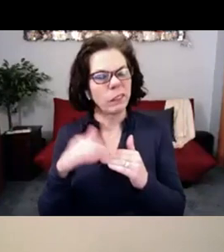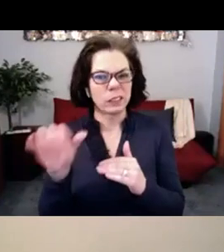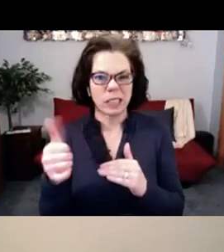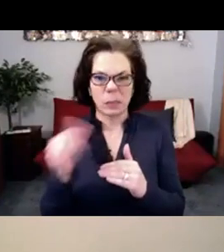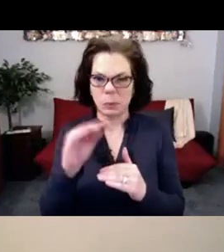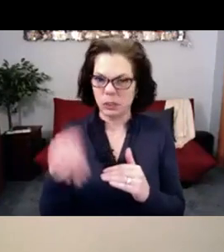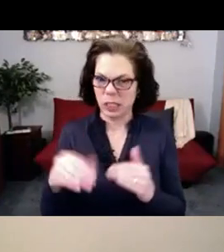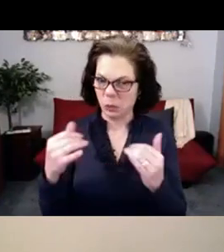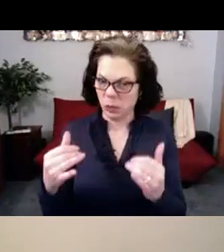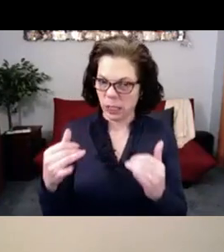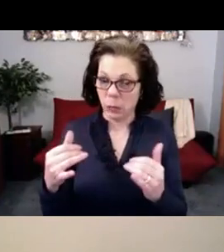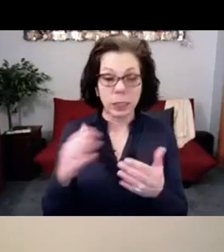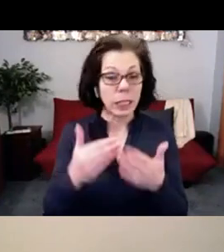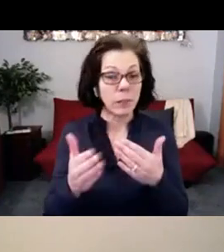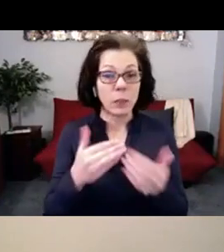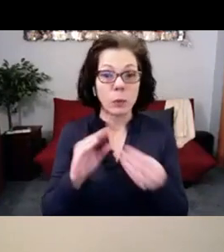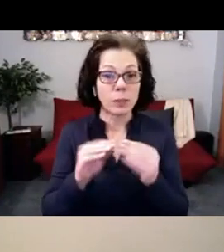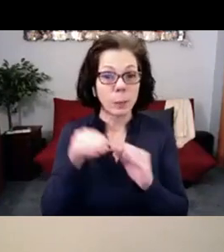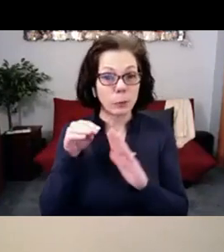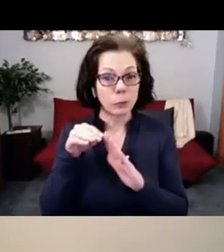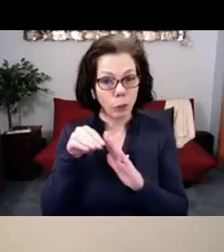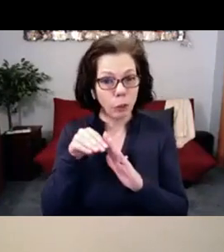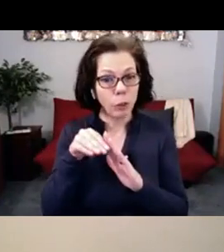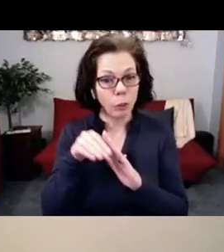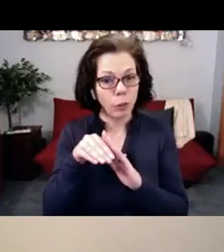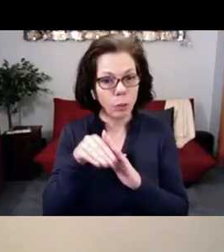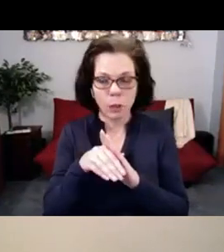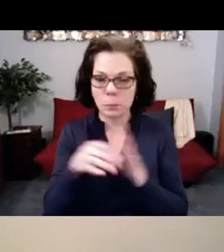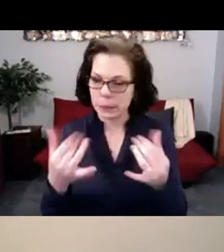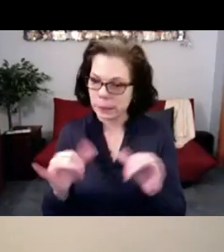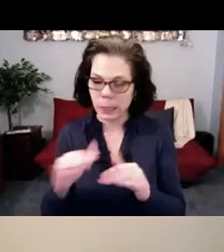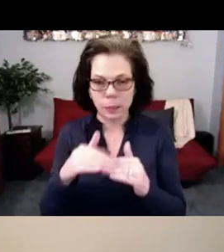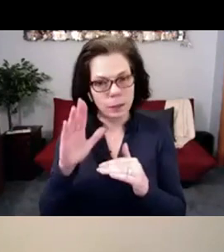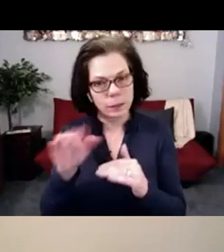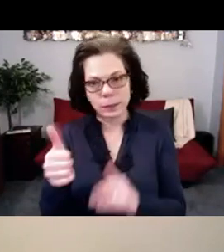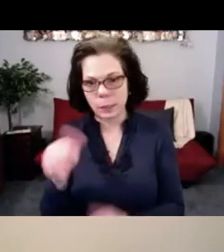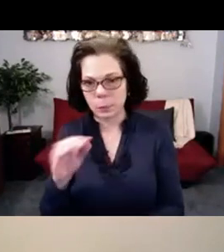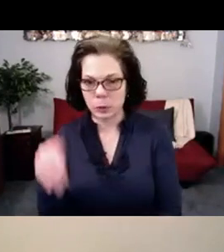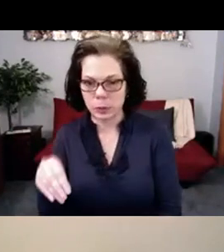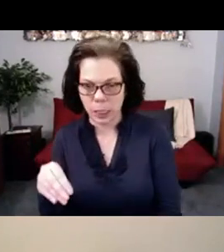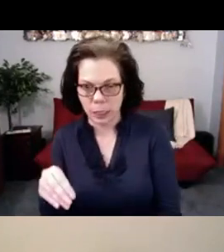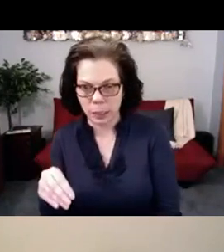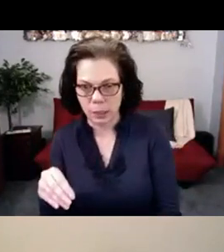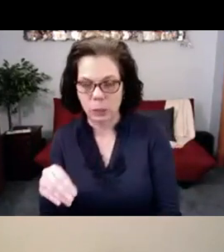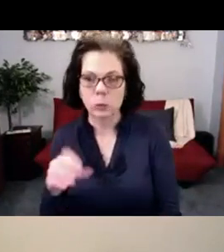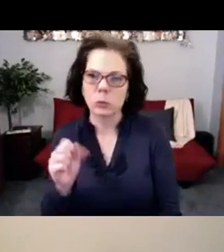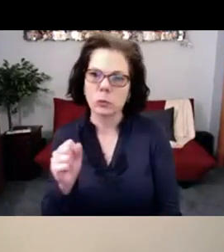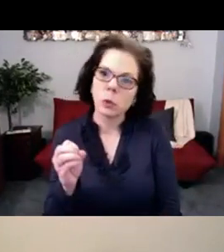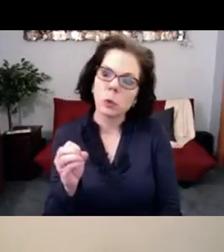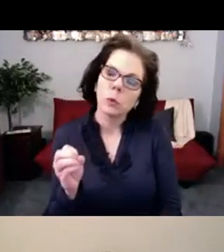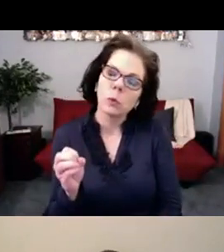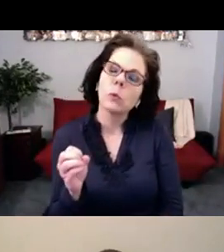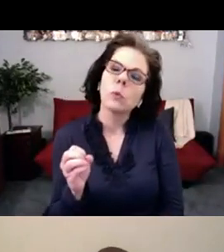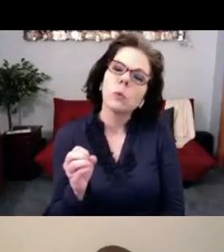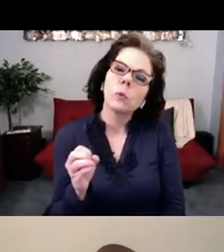though the numbers have been going down the last few weeks. So just to kind of address the idea of